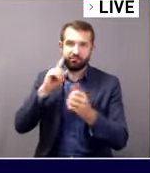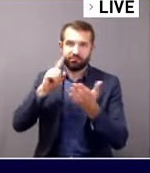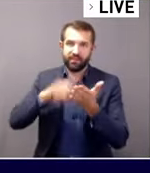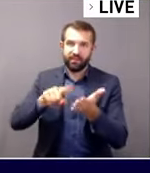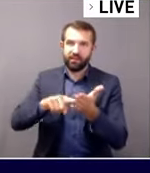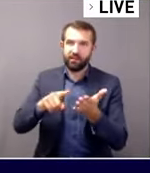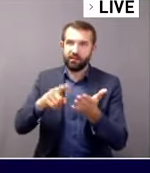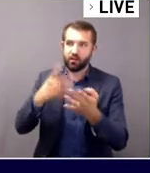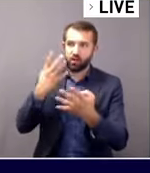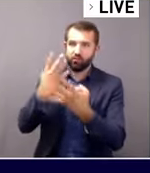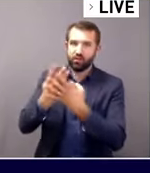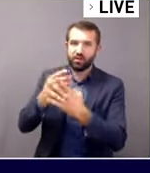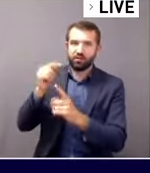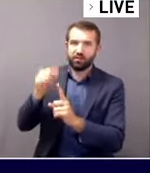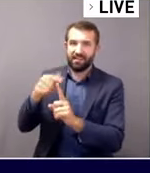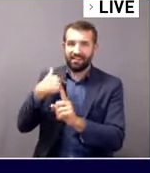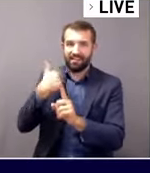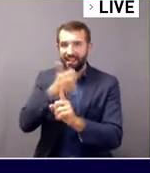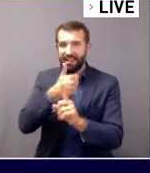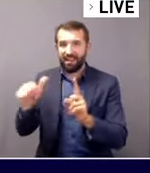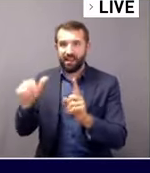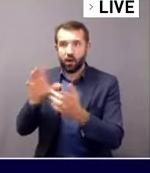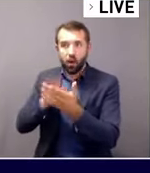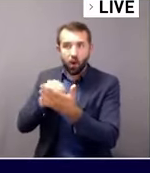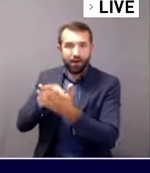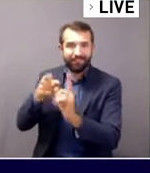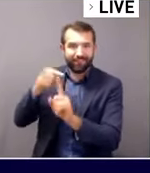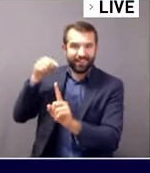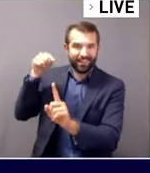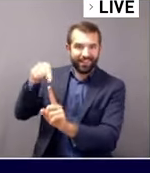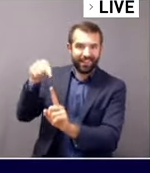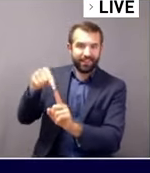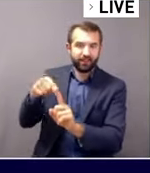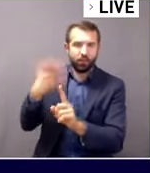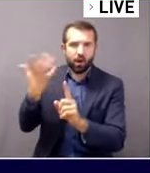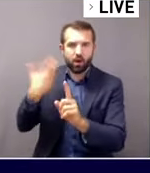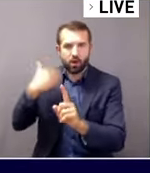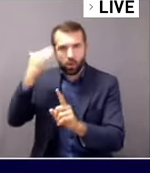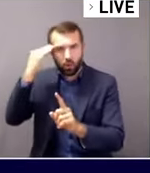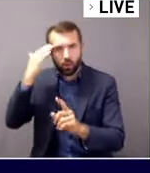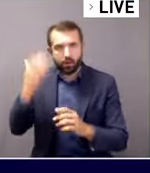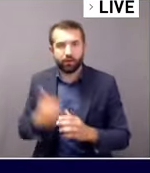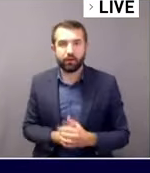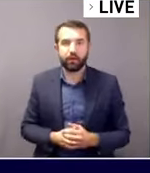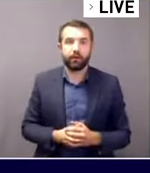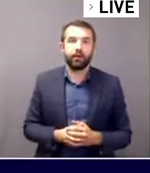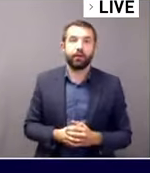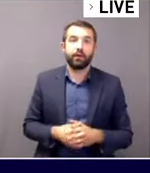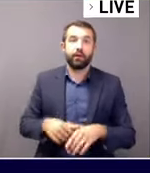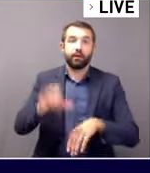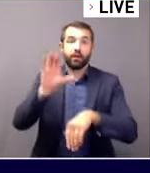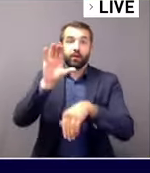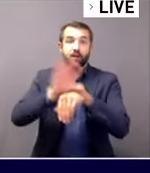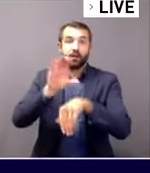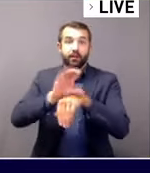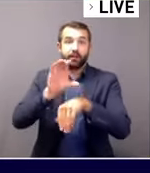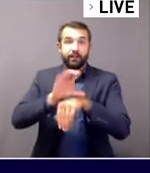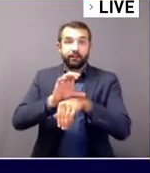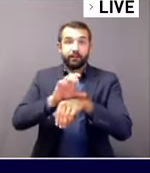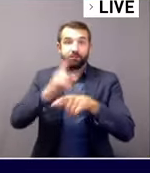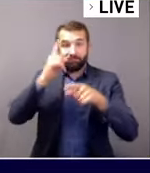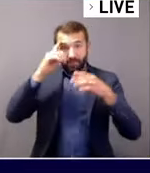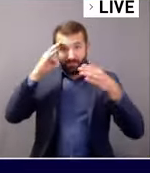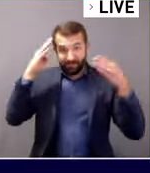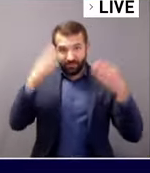that. Mm-hmm. I'll start with the church. Right now, Patrick, you know, the focus of our investigation, well, there are